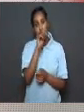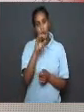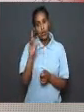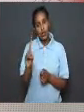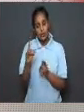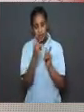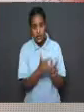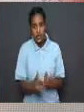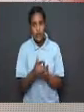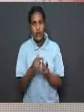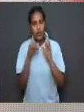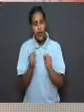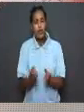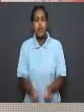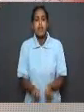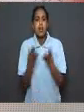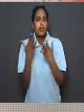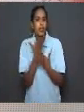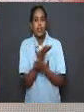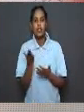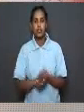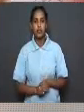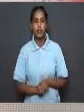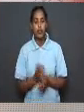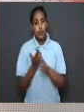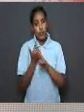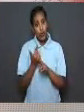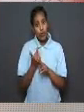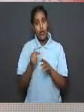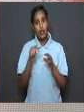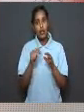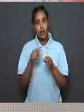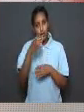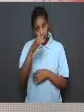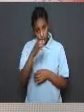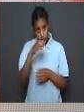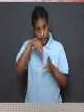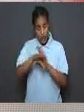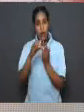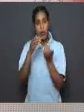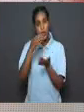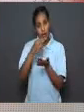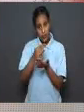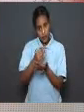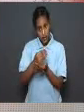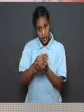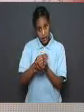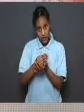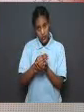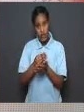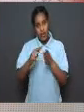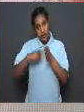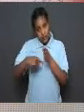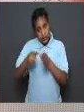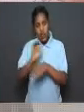Thermodynamic systems can be many things, from a solution in a beaker to an engine in a